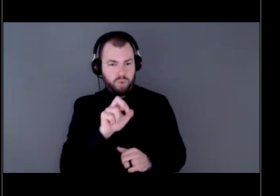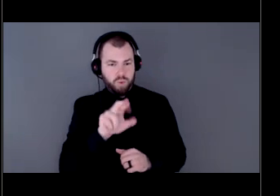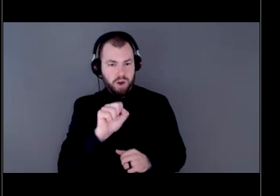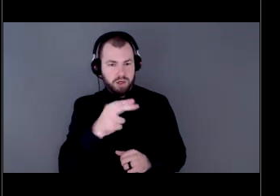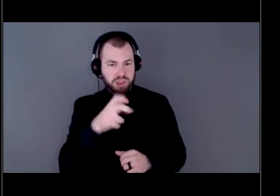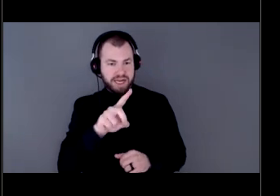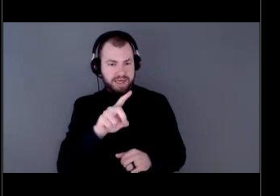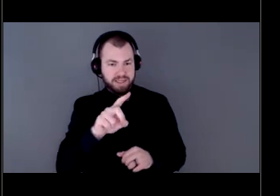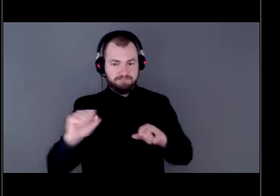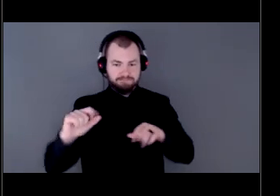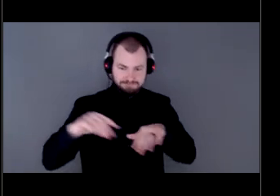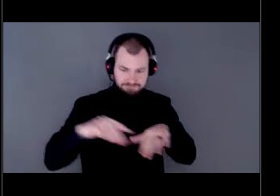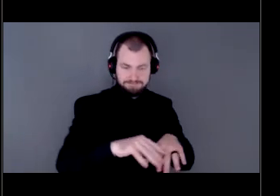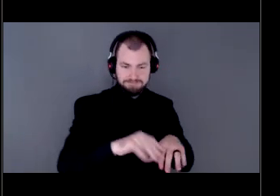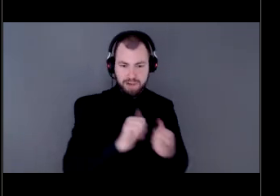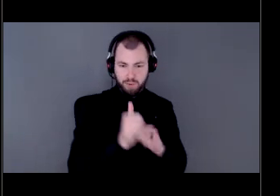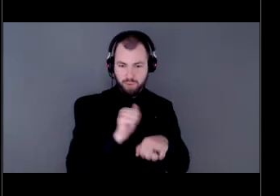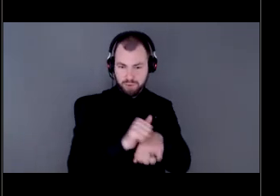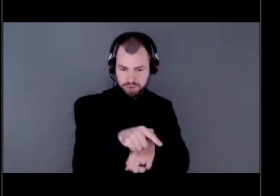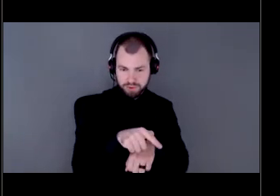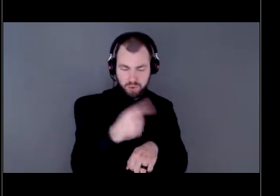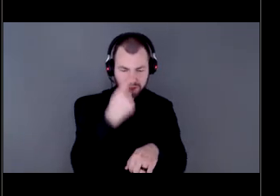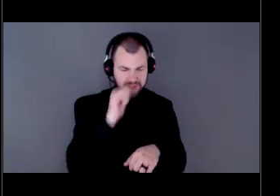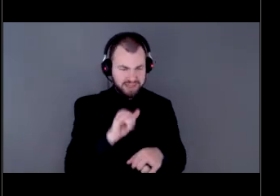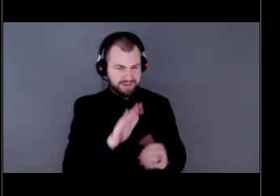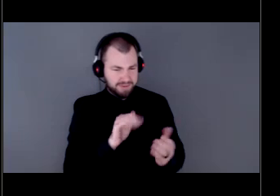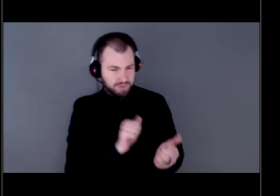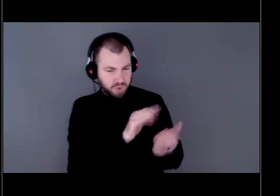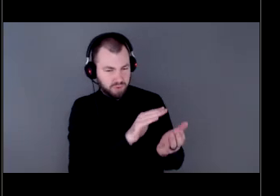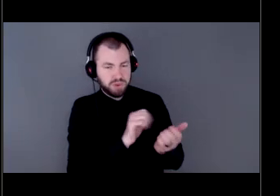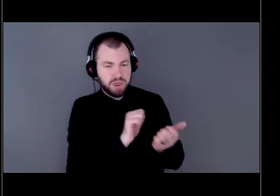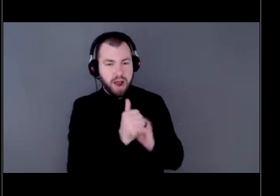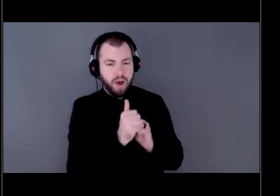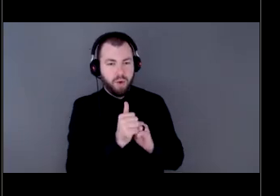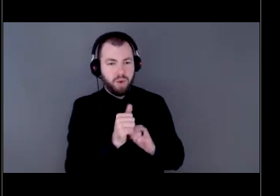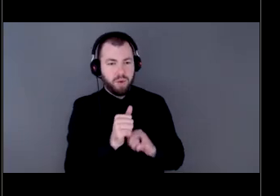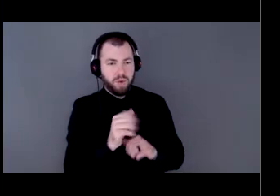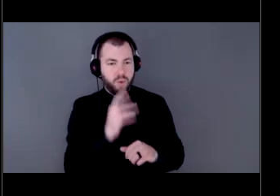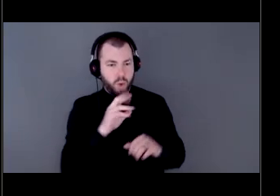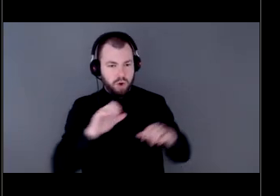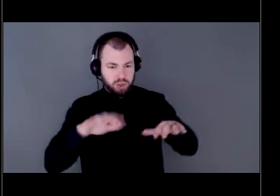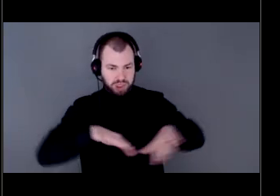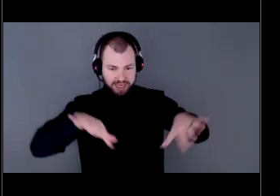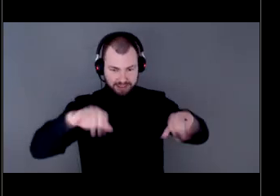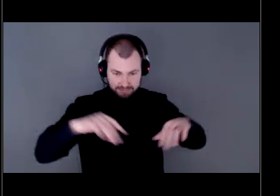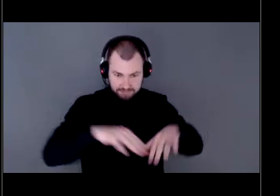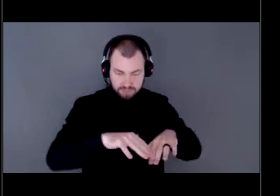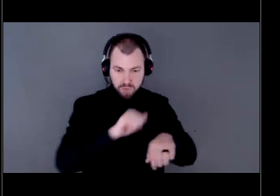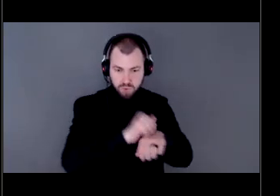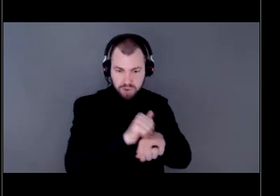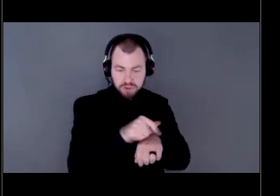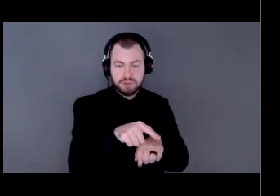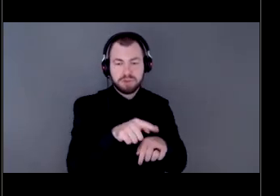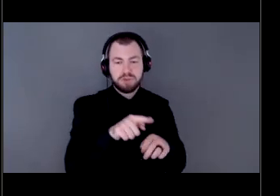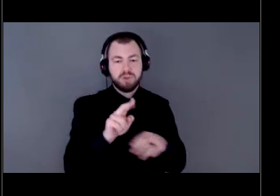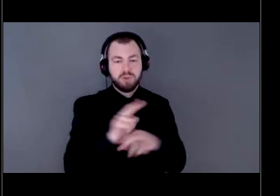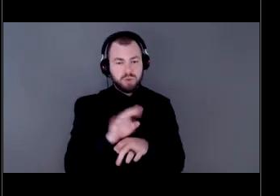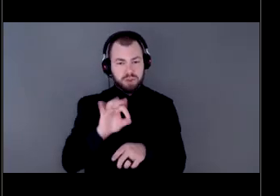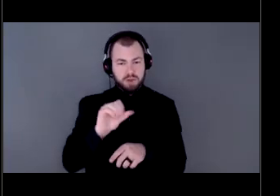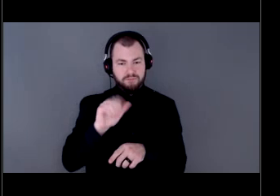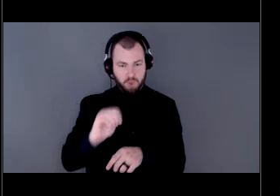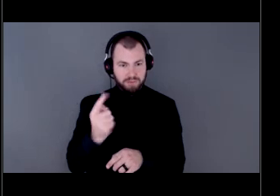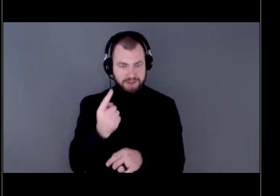the approach is going to be like how the watershed works, using the foam as something concrete that